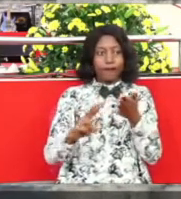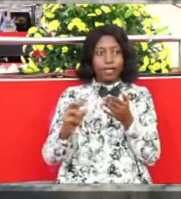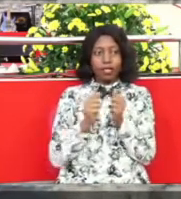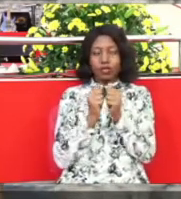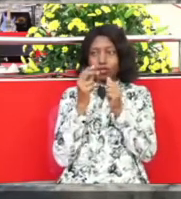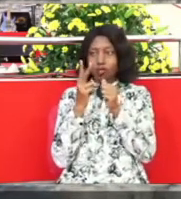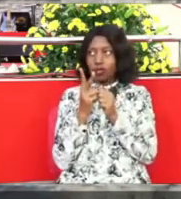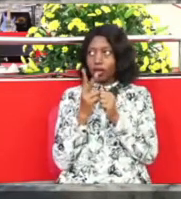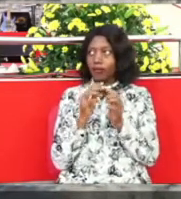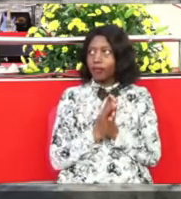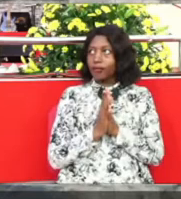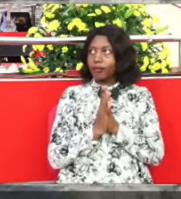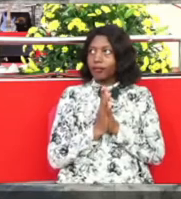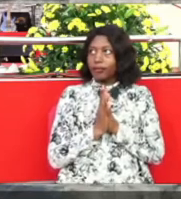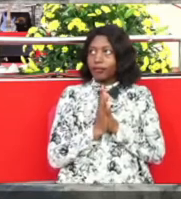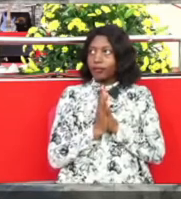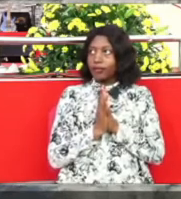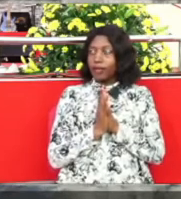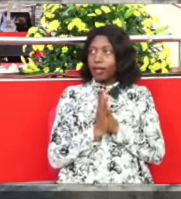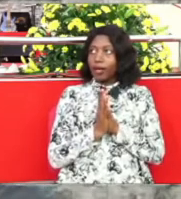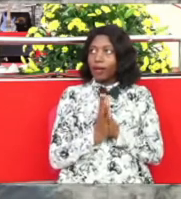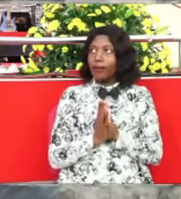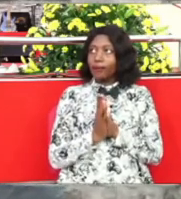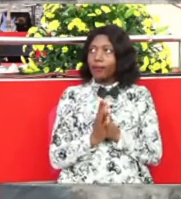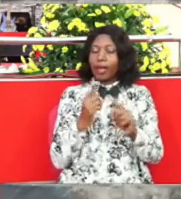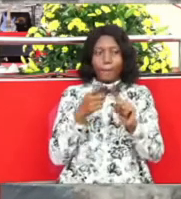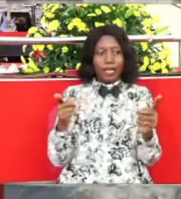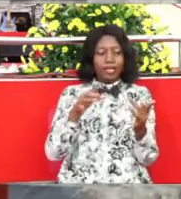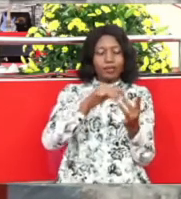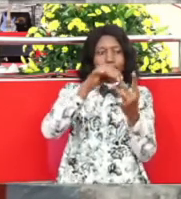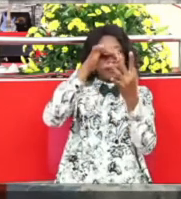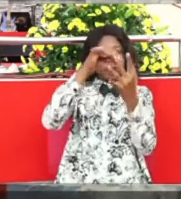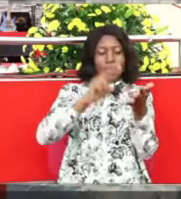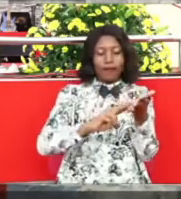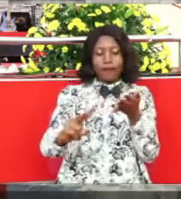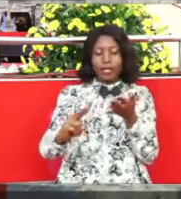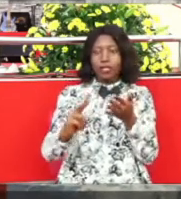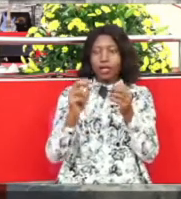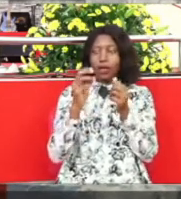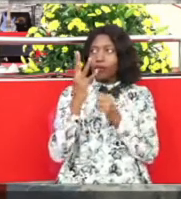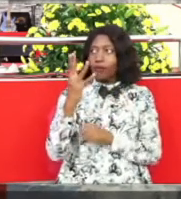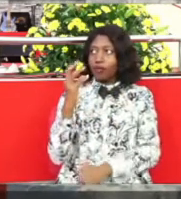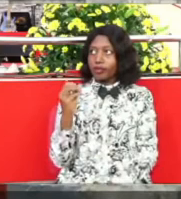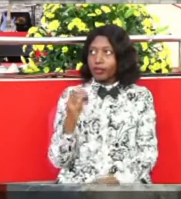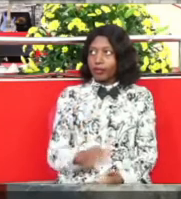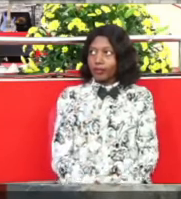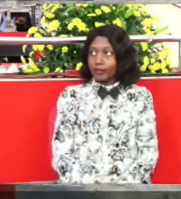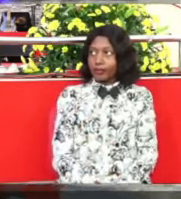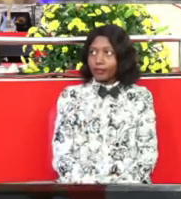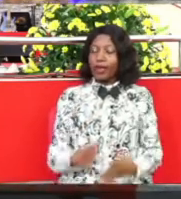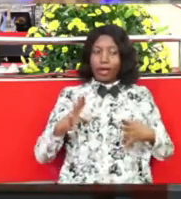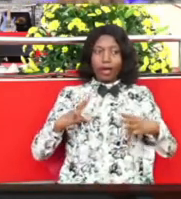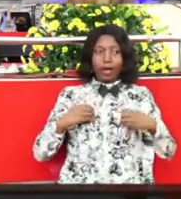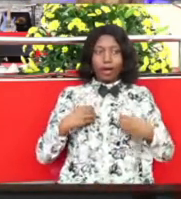kutoka 12. But I want us to specifically look at verse 40. Aha, kutoka 40. Allow me